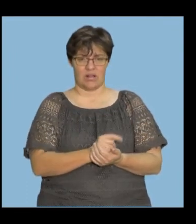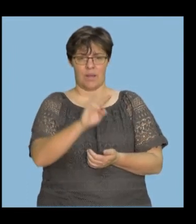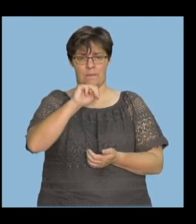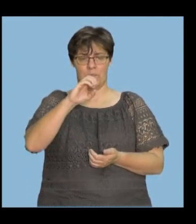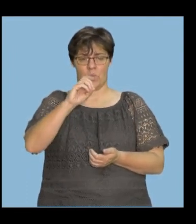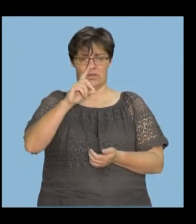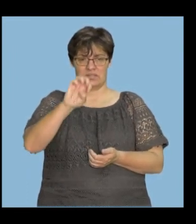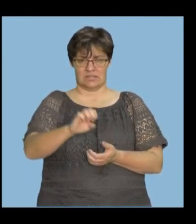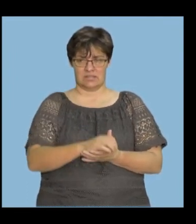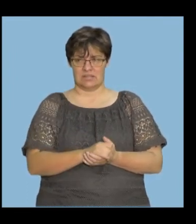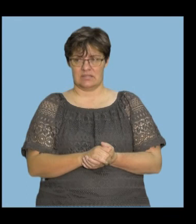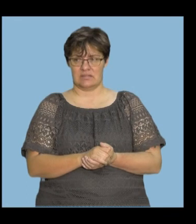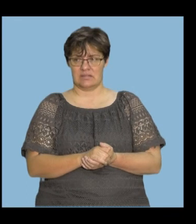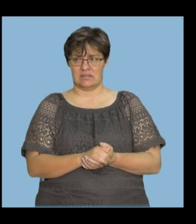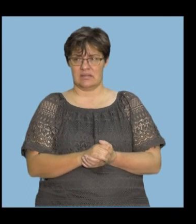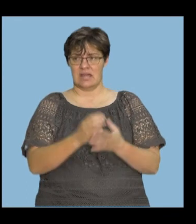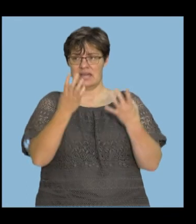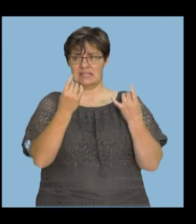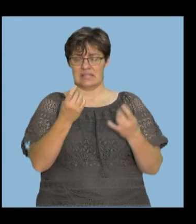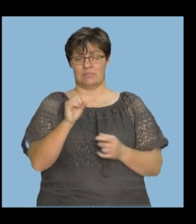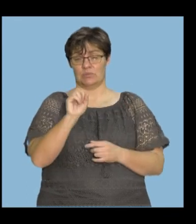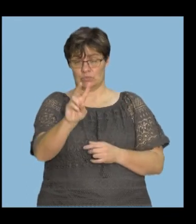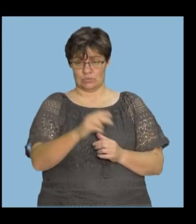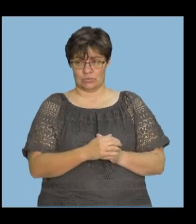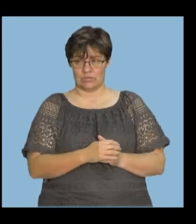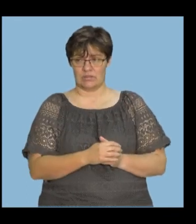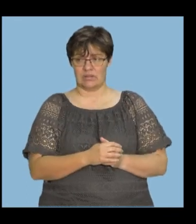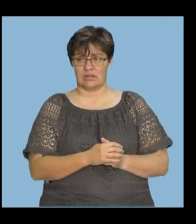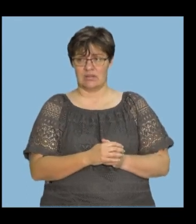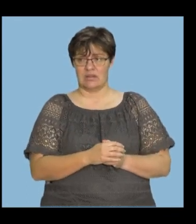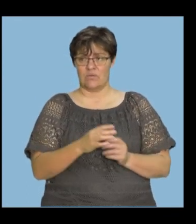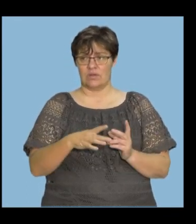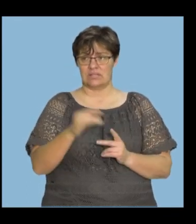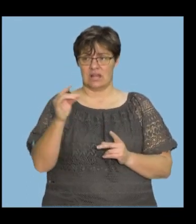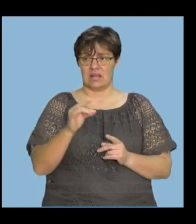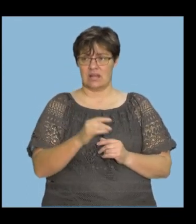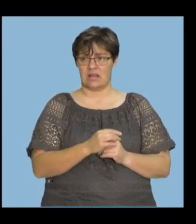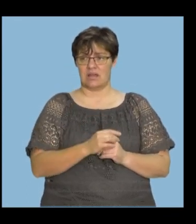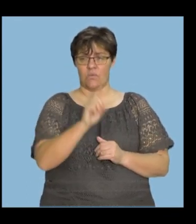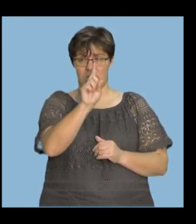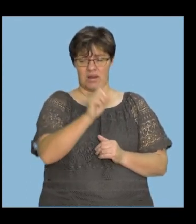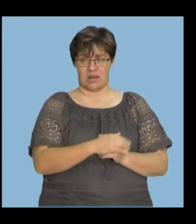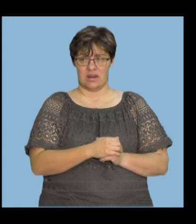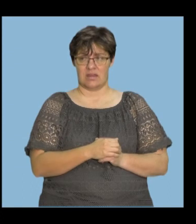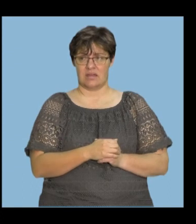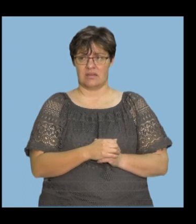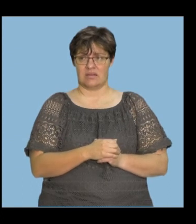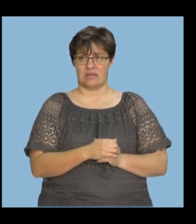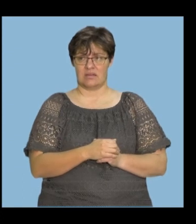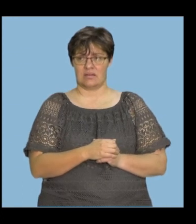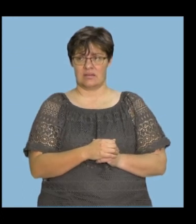mode, stats, number 2, and we select var 1. Then